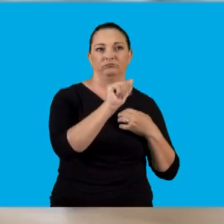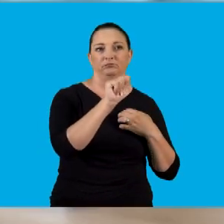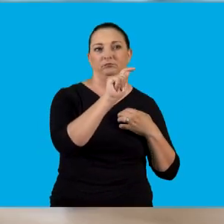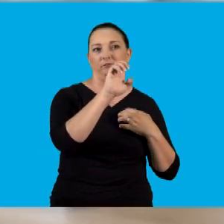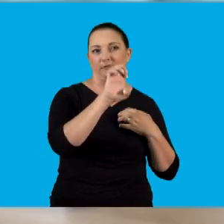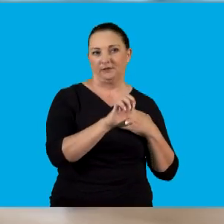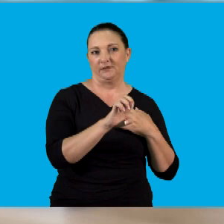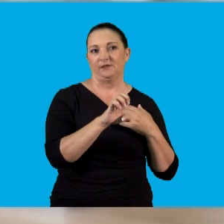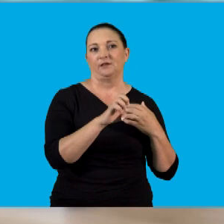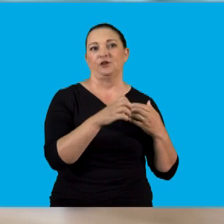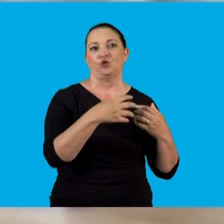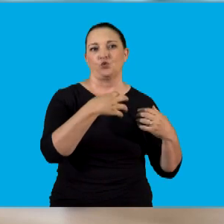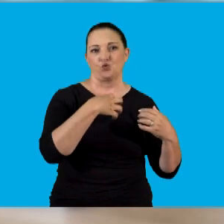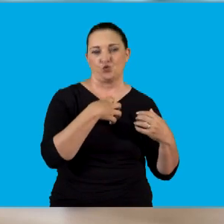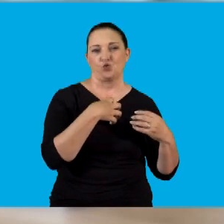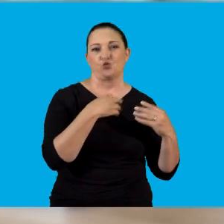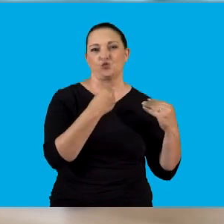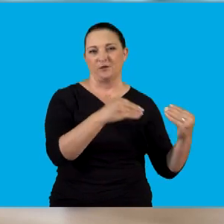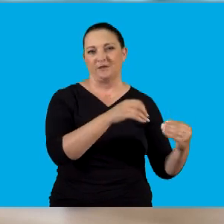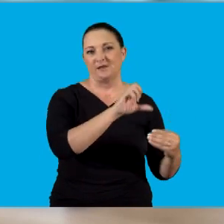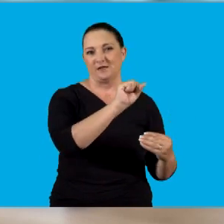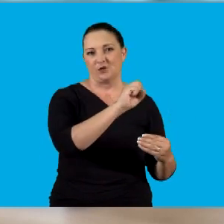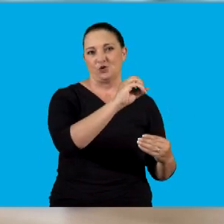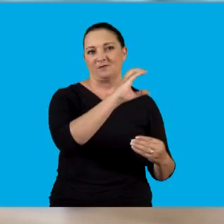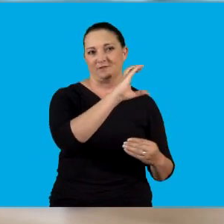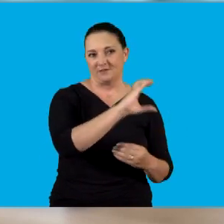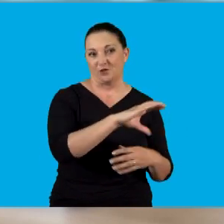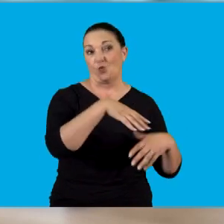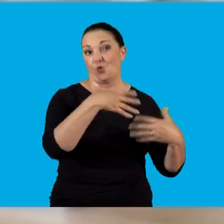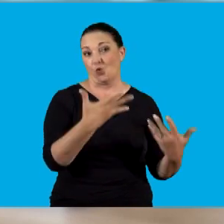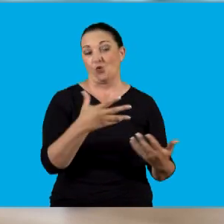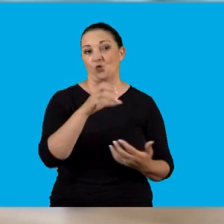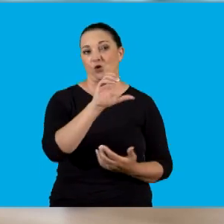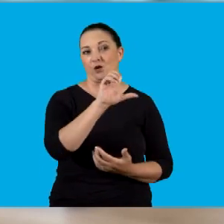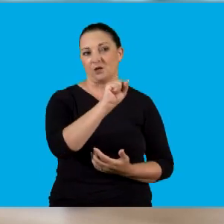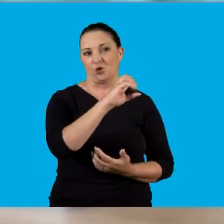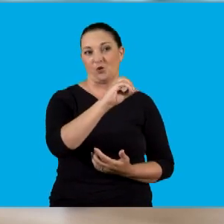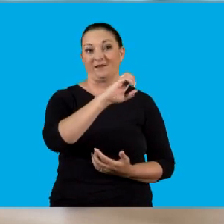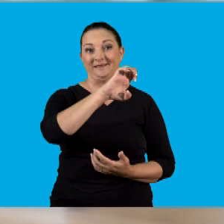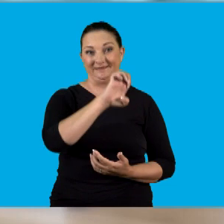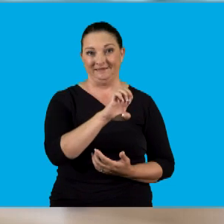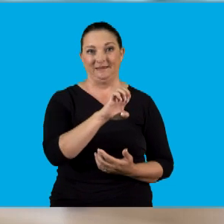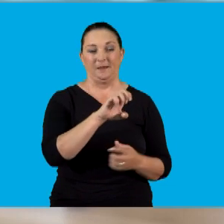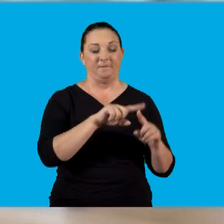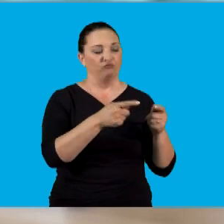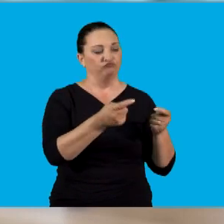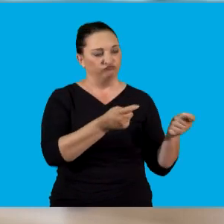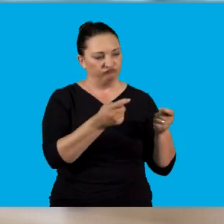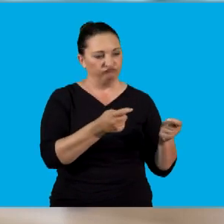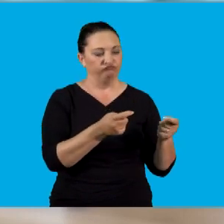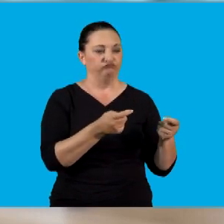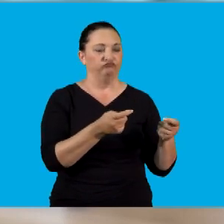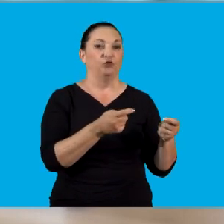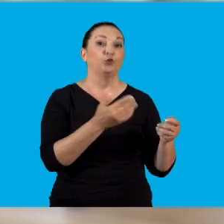they are managed by the government. Hence, we call them the state-owned enterprises or the state-owned entities.